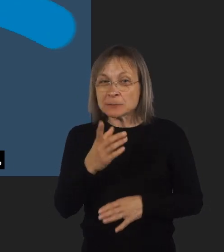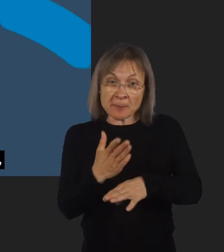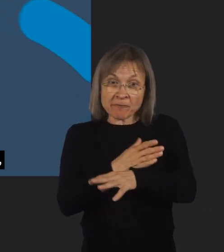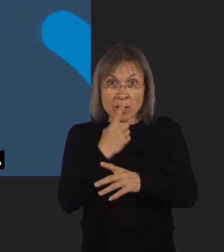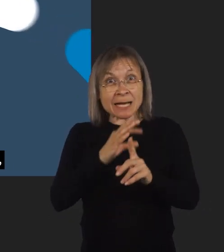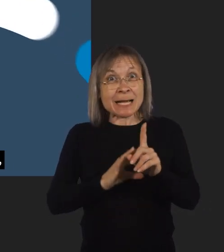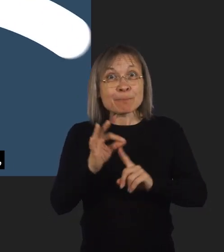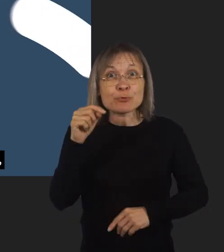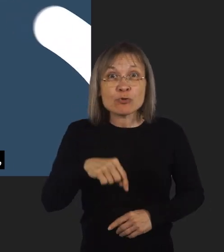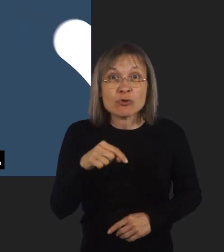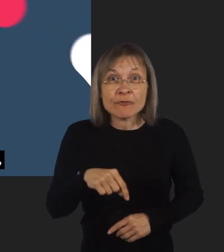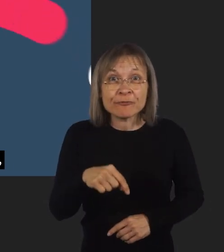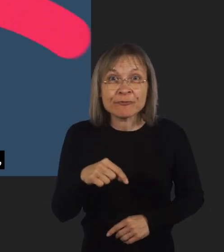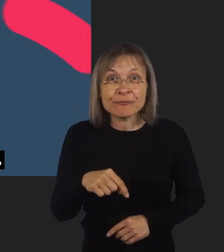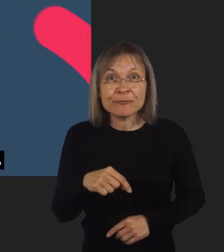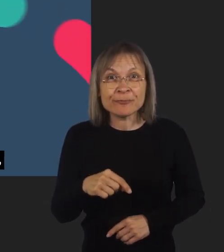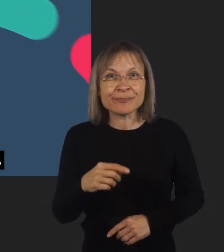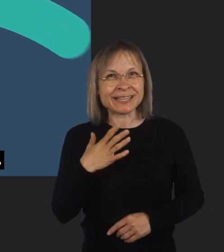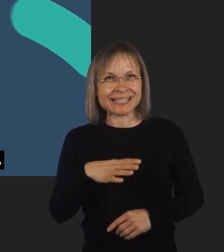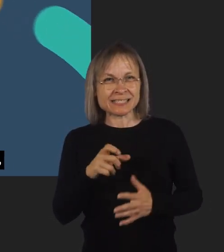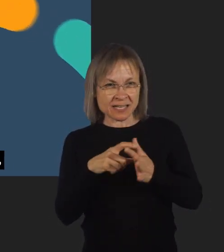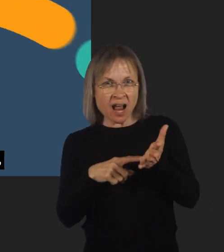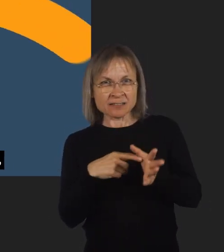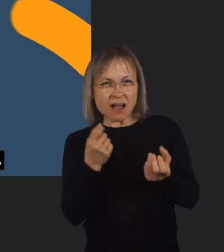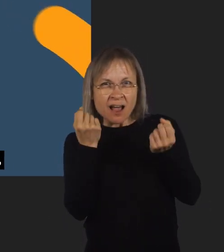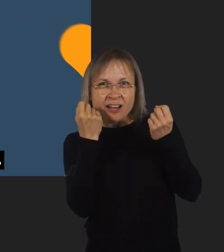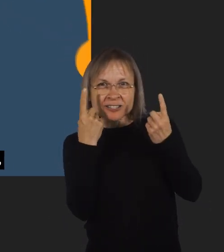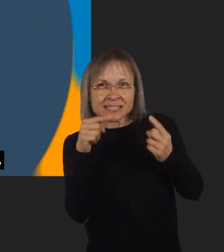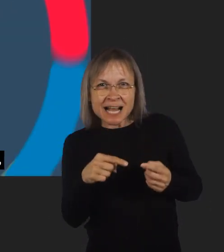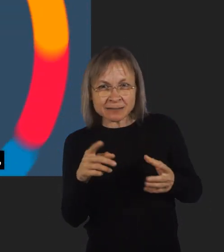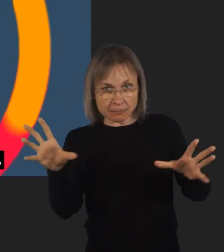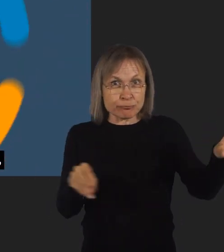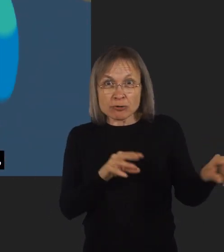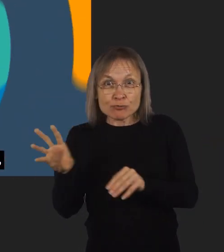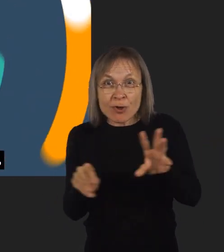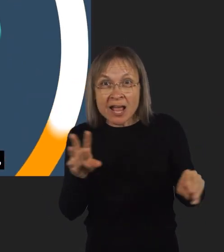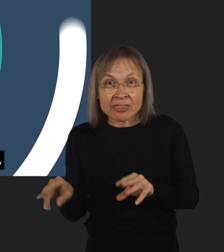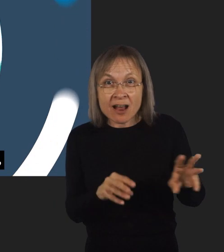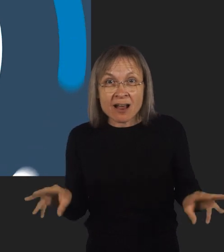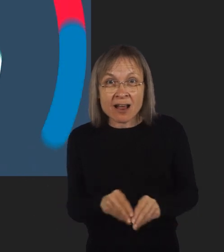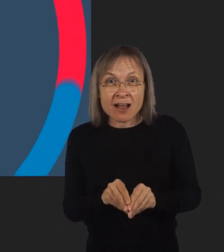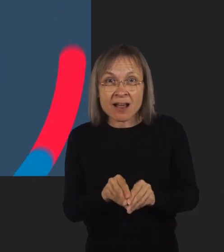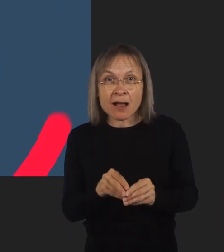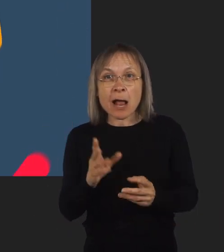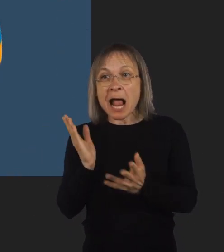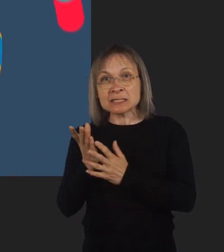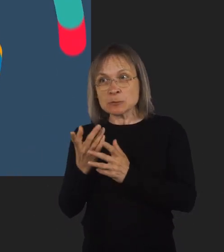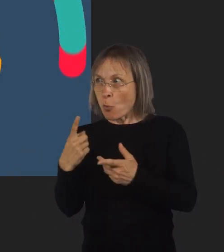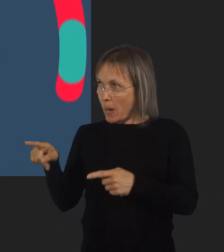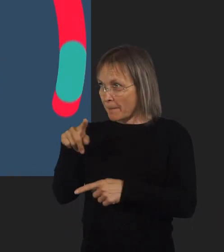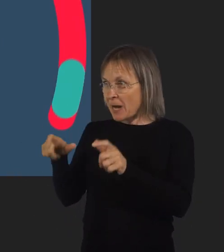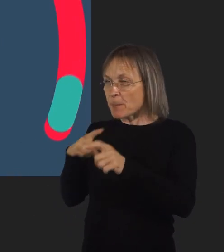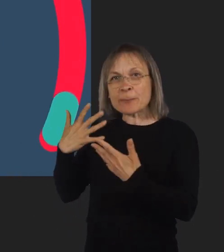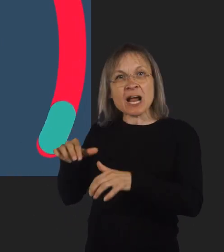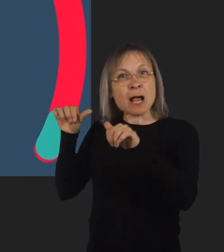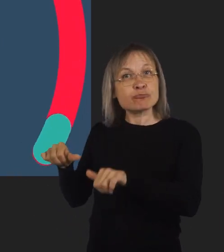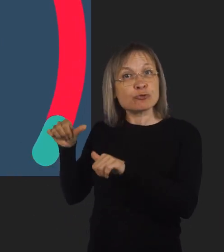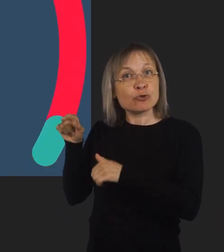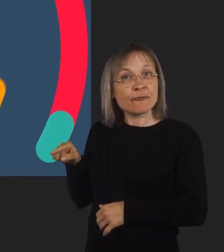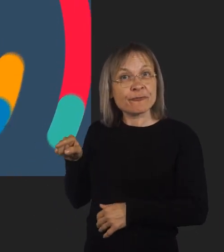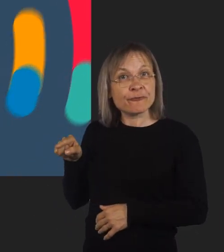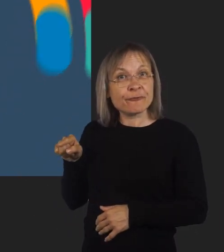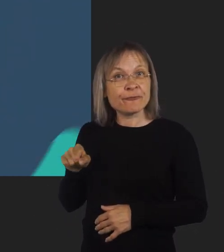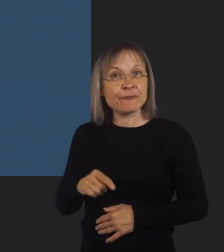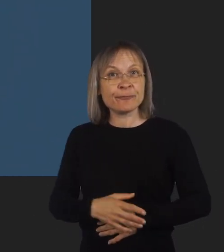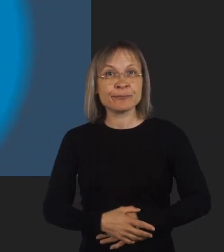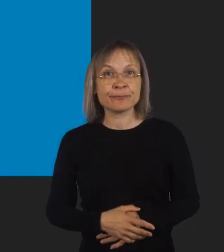before these improvements can happen, the data need to be understood, brought together, and securely accessed by approved